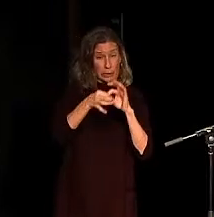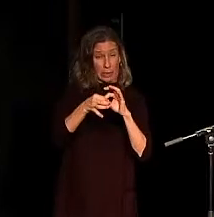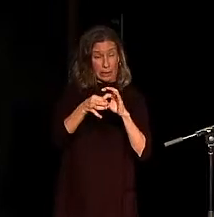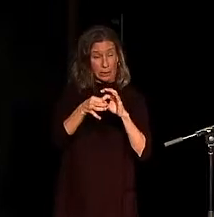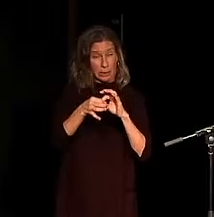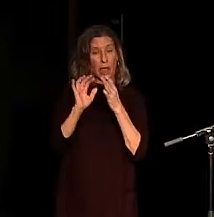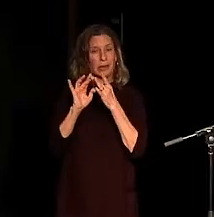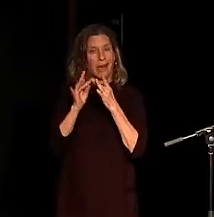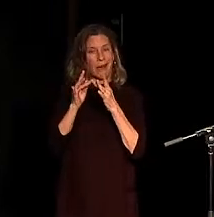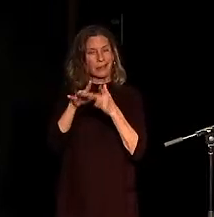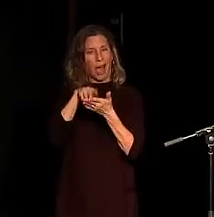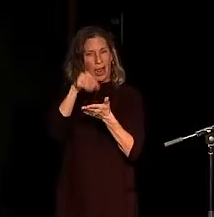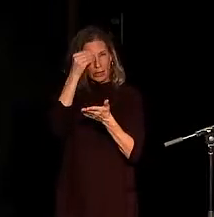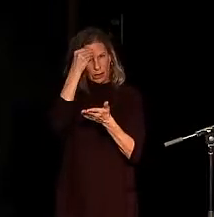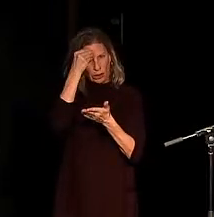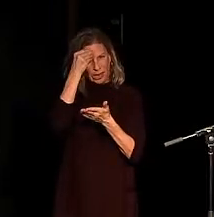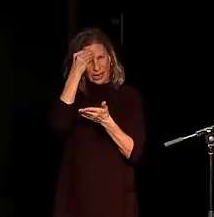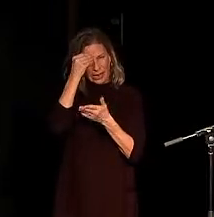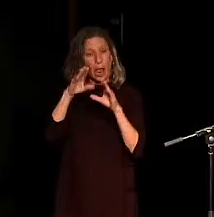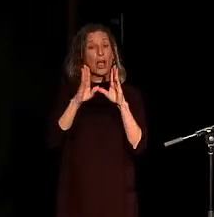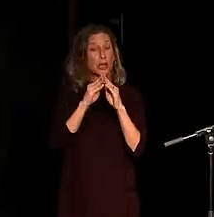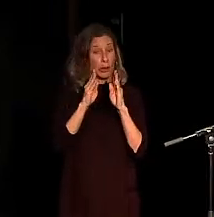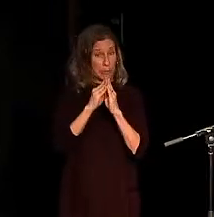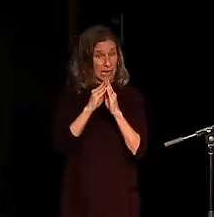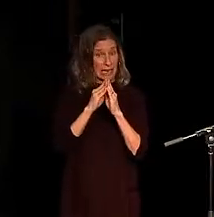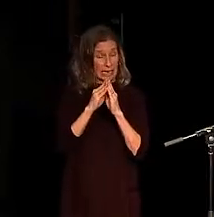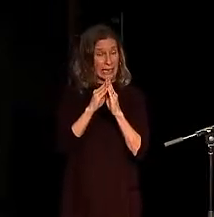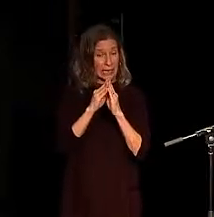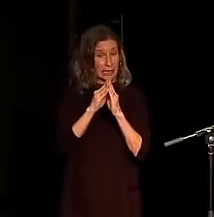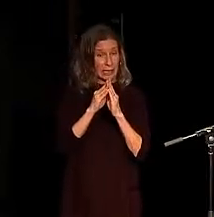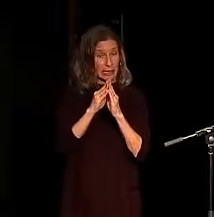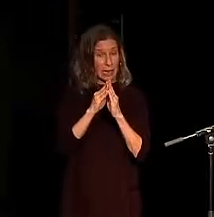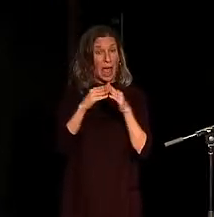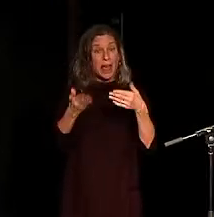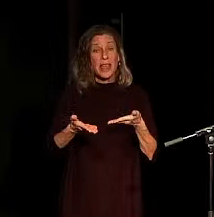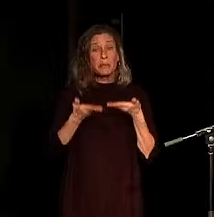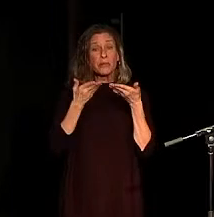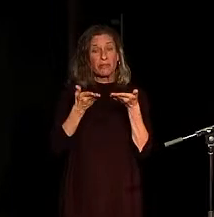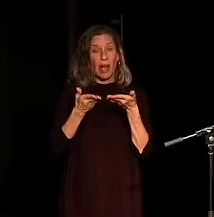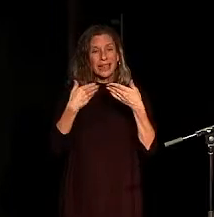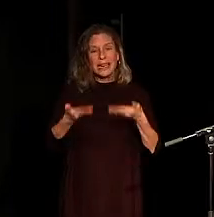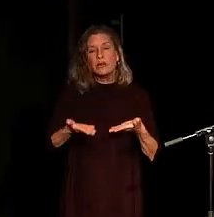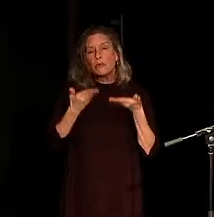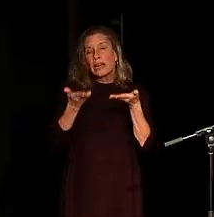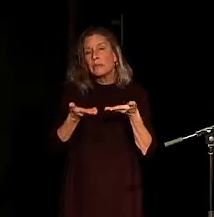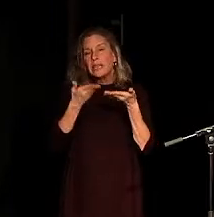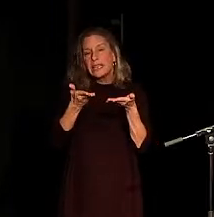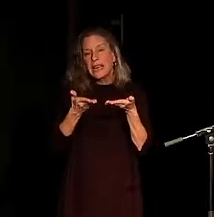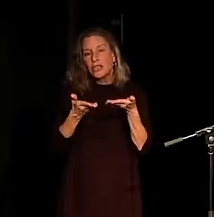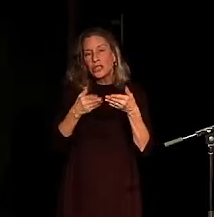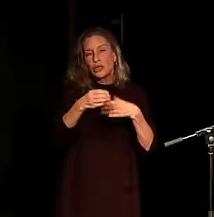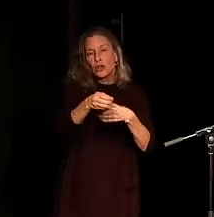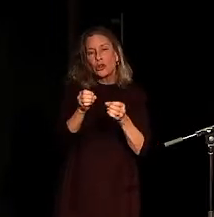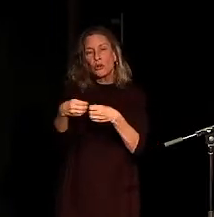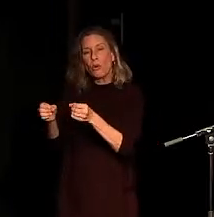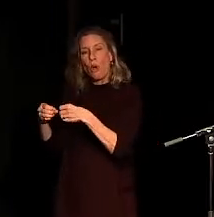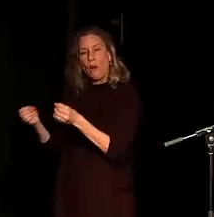to the Online Learning Committee, the Senate's committee that provided a set of recommendations to several